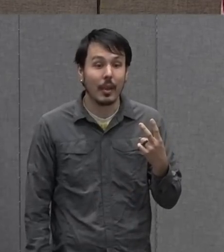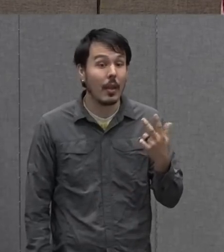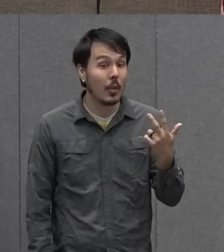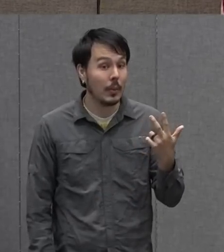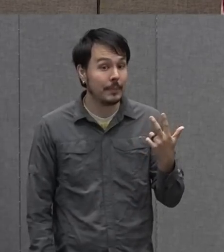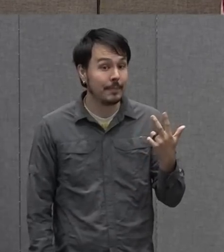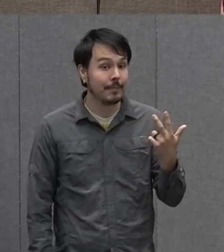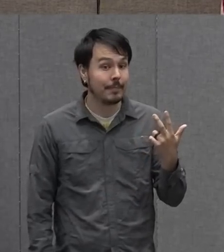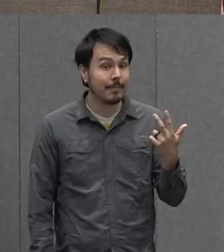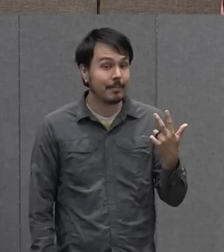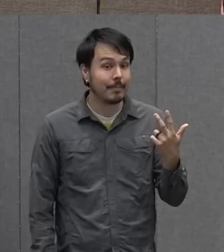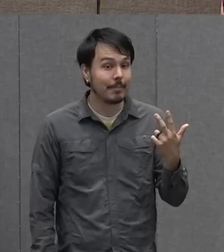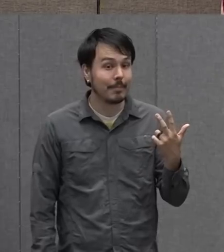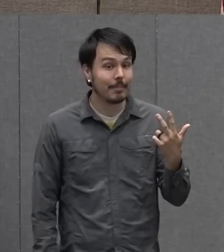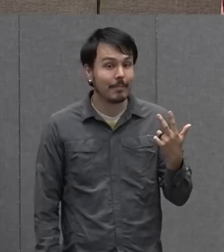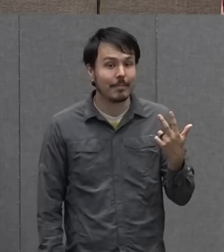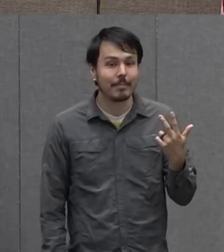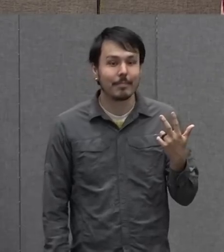3,